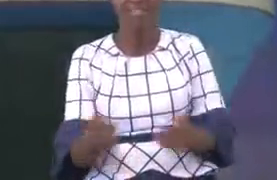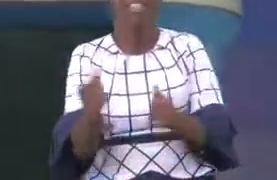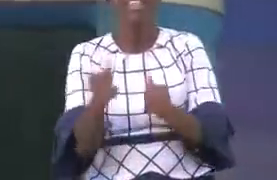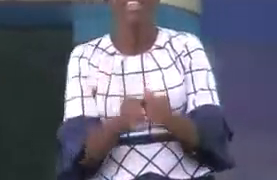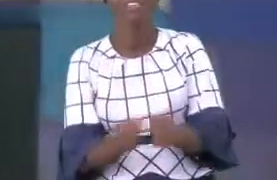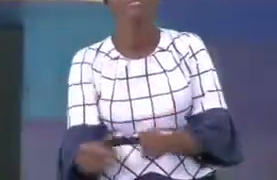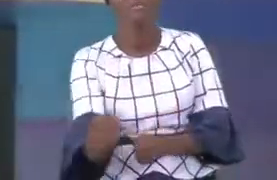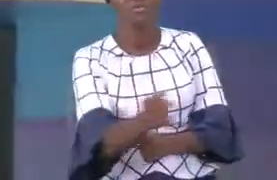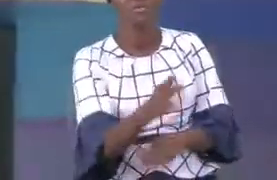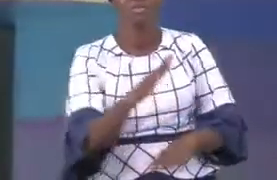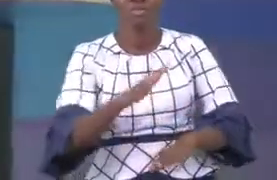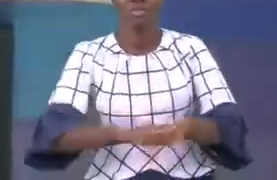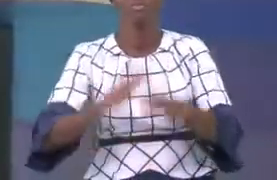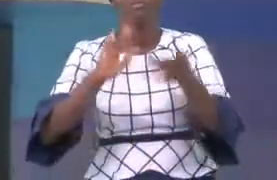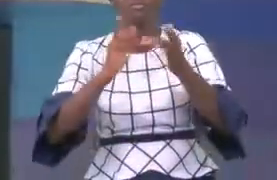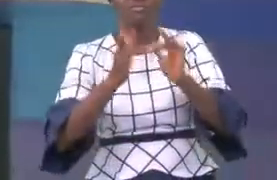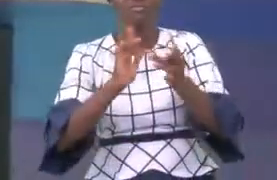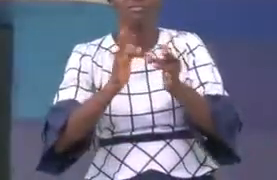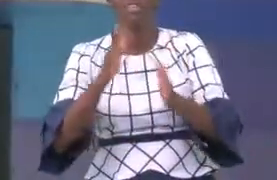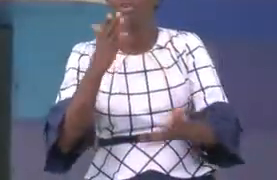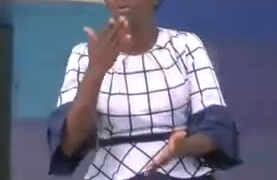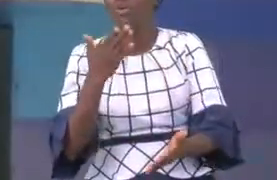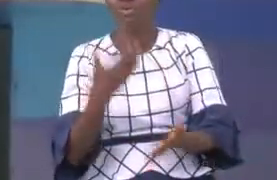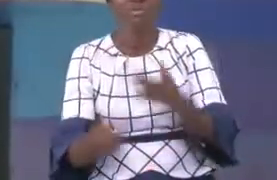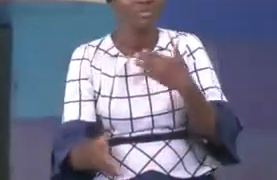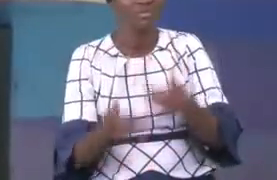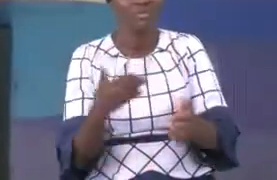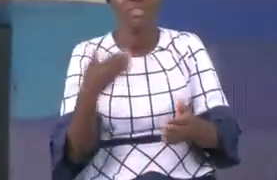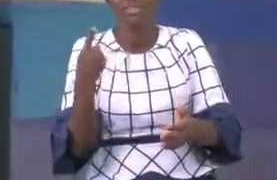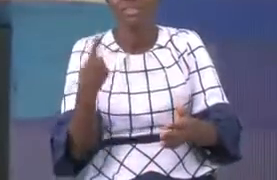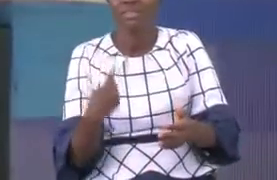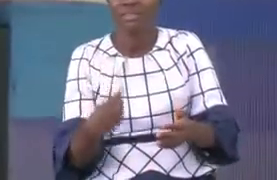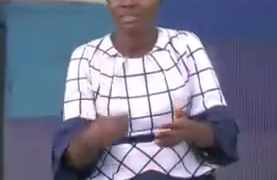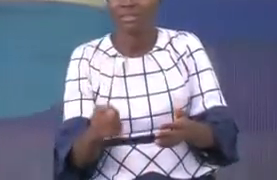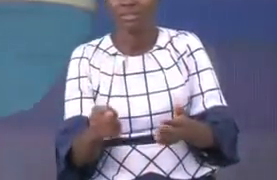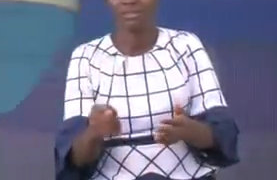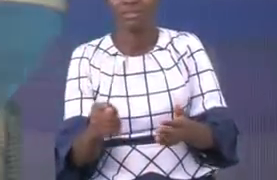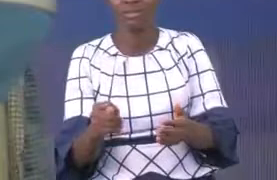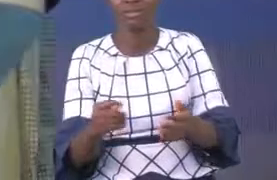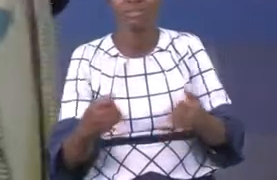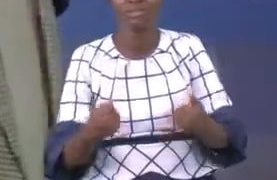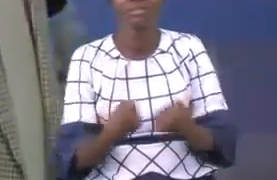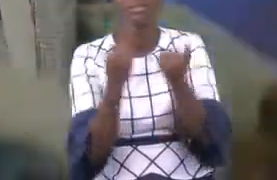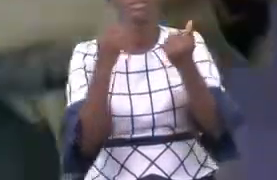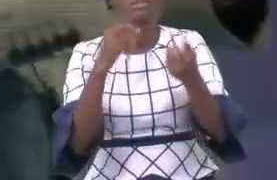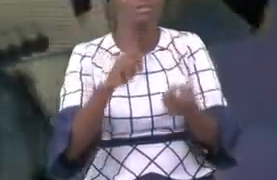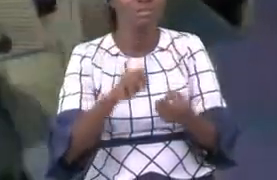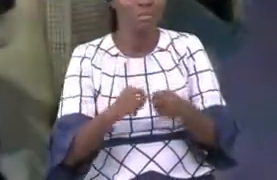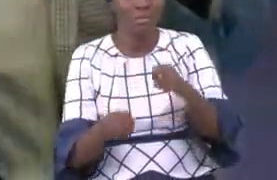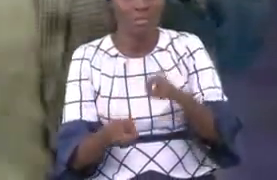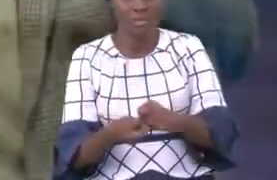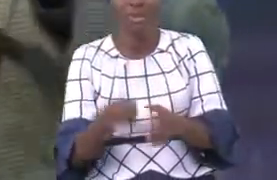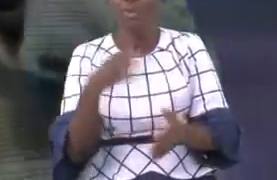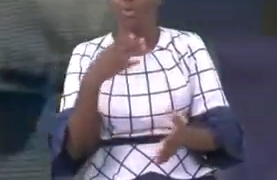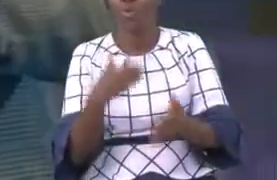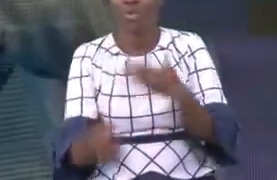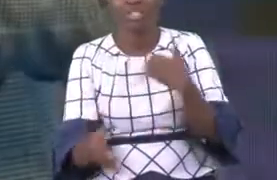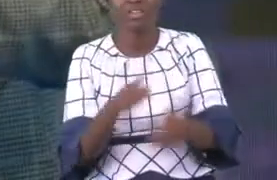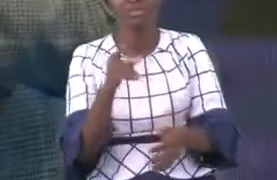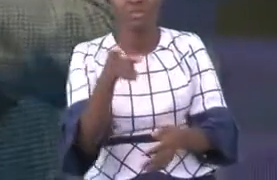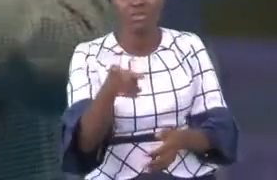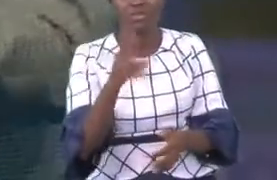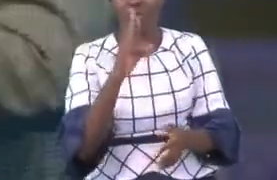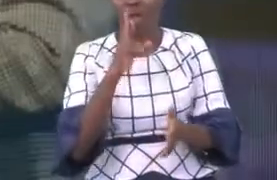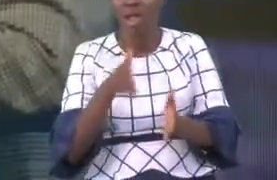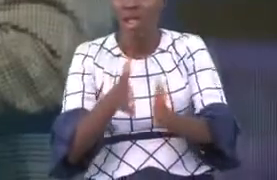challenge, whatever the problem, whatever you're asking for, whatever miracle you